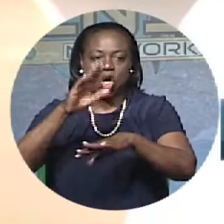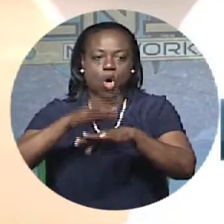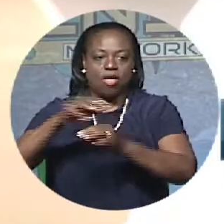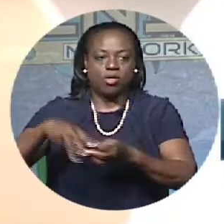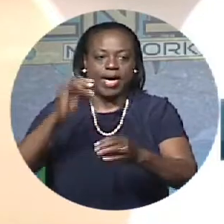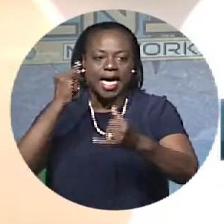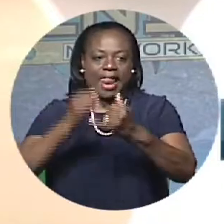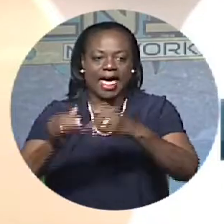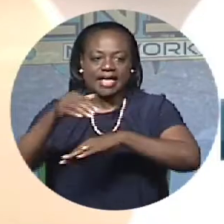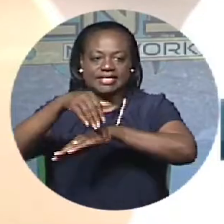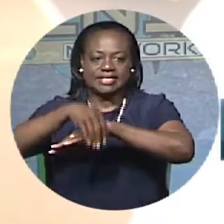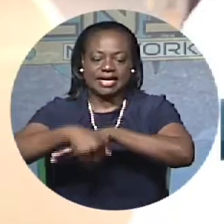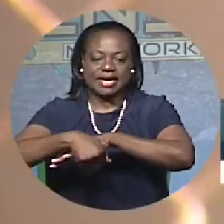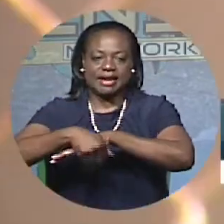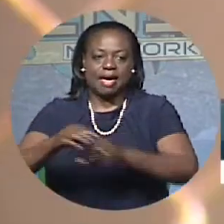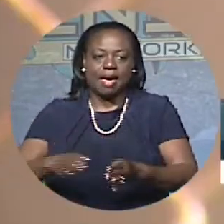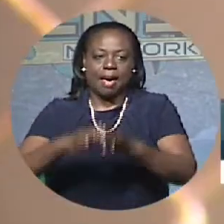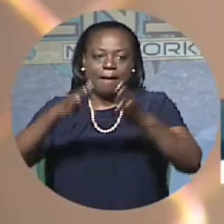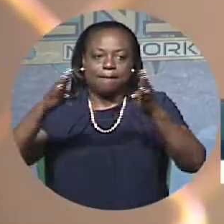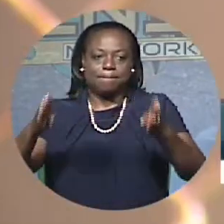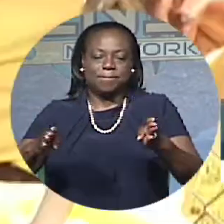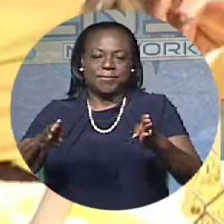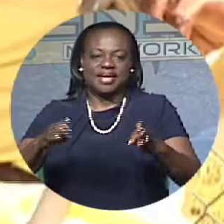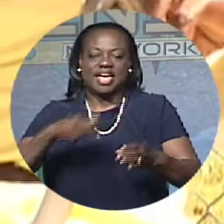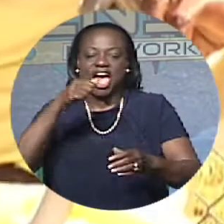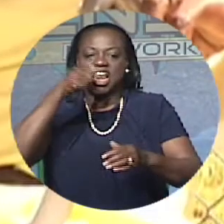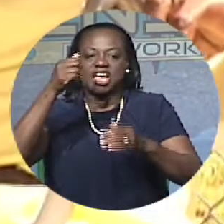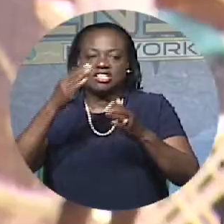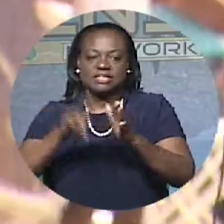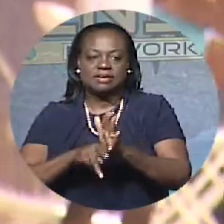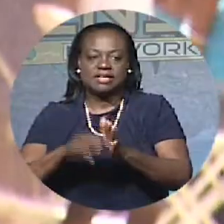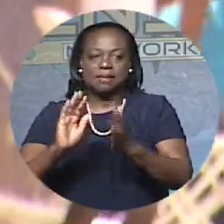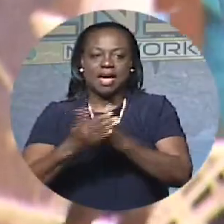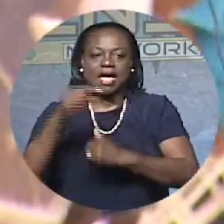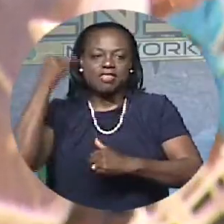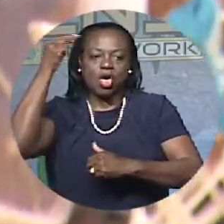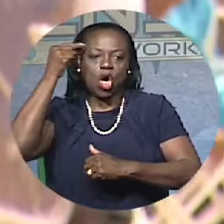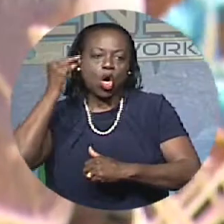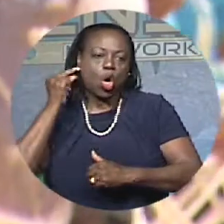A major announcement by one of the Golden Girls, Chandra Sturrup.